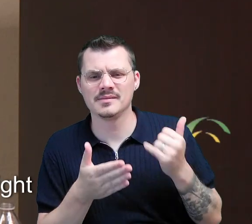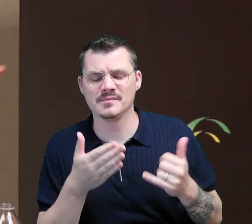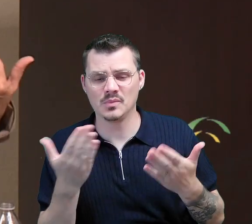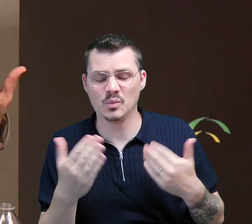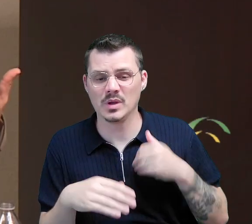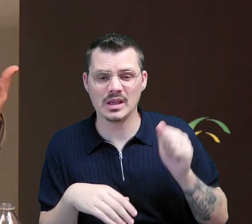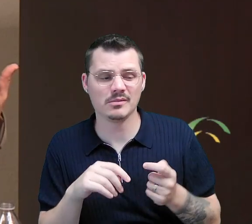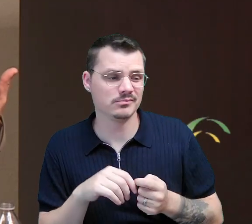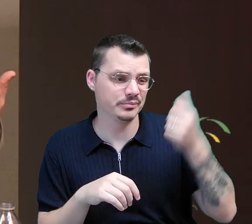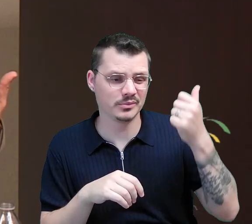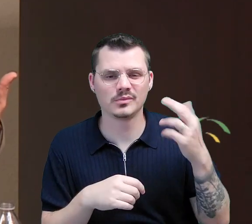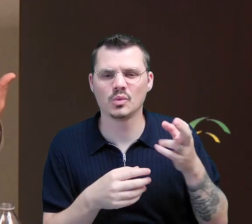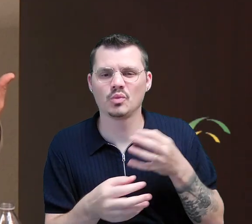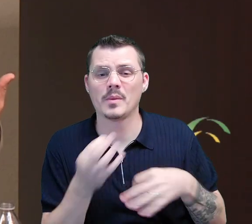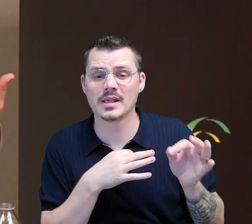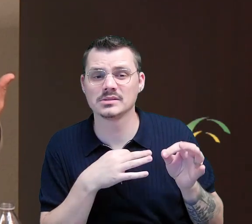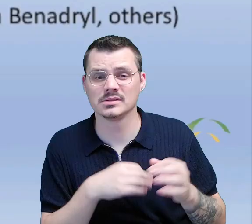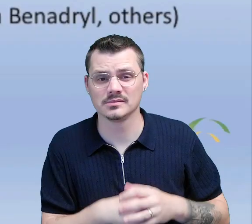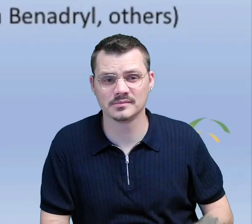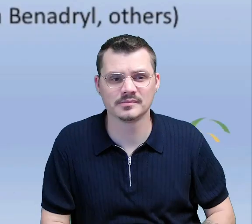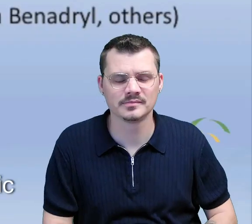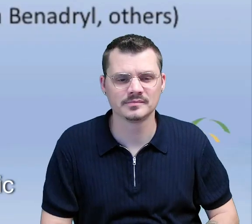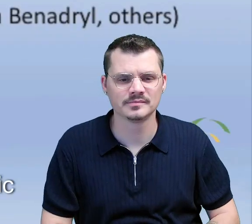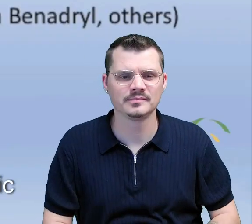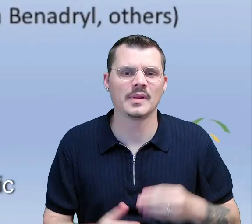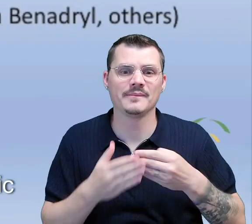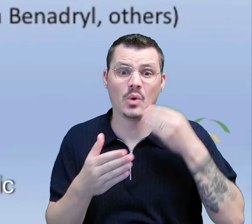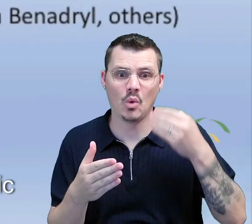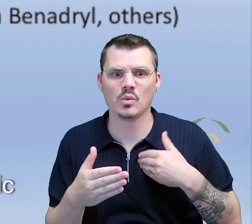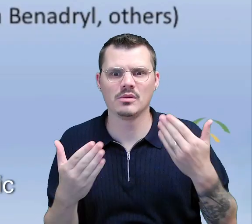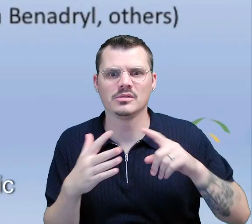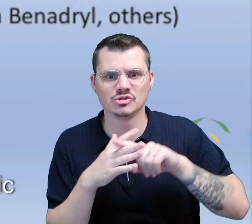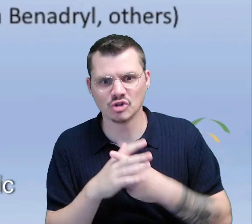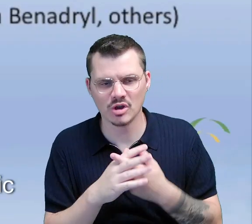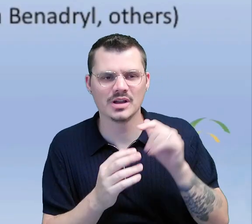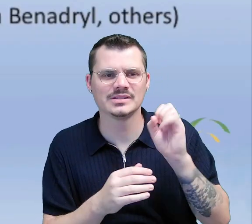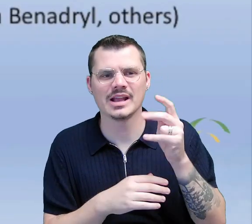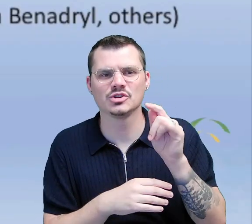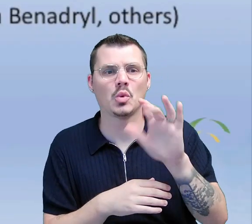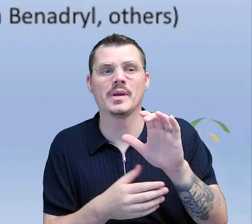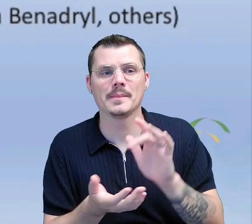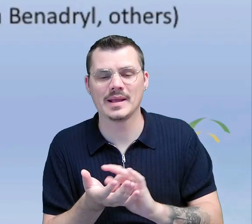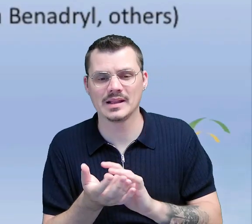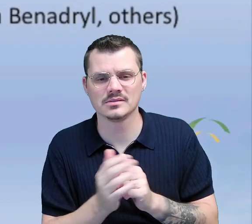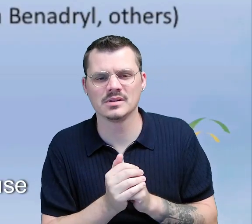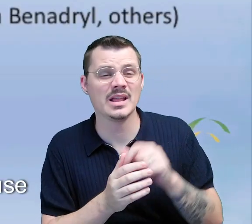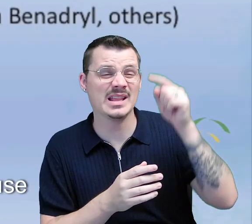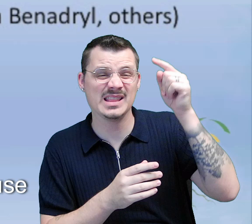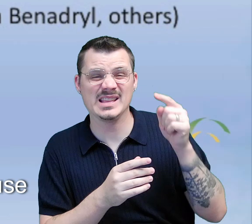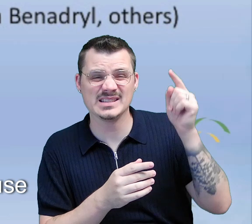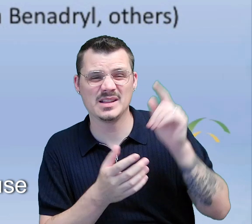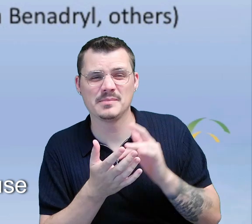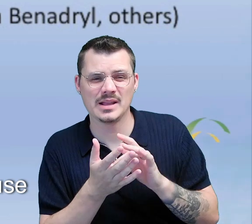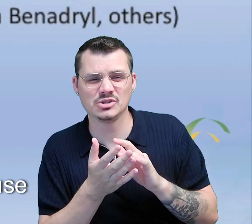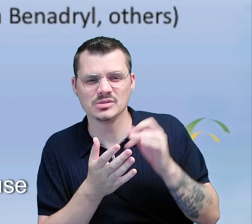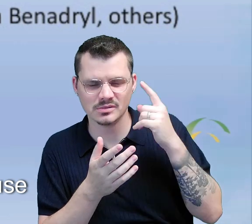that we might be able to get rid of or replace before we start adding psychotropic medicine. These